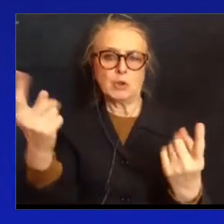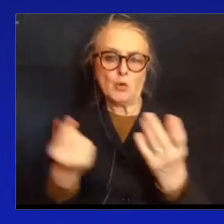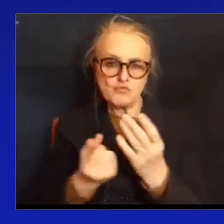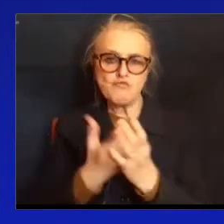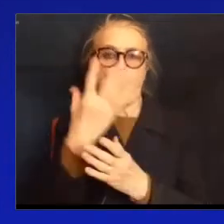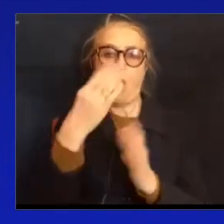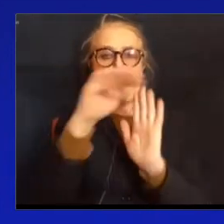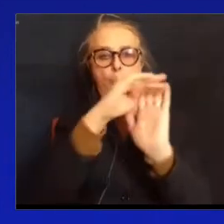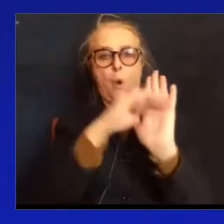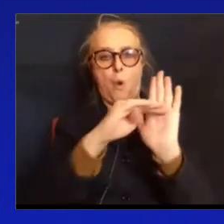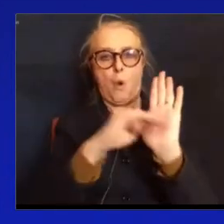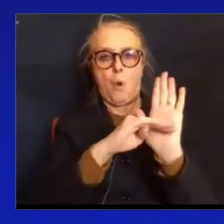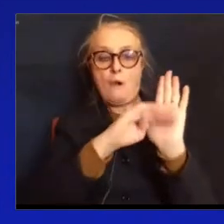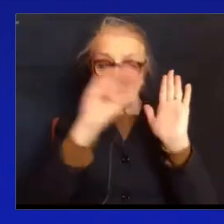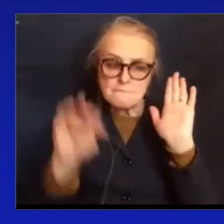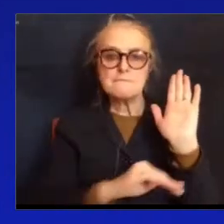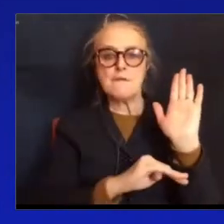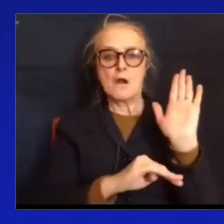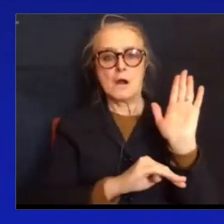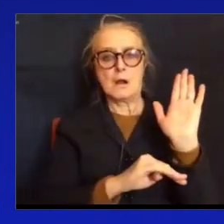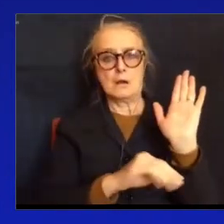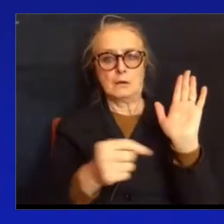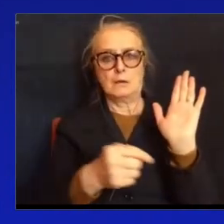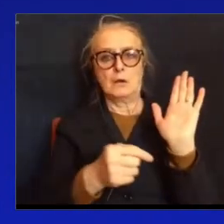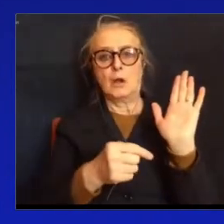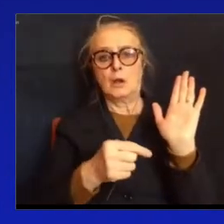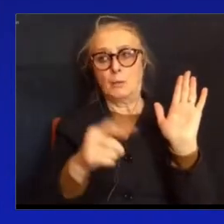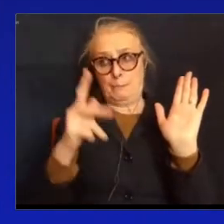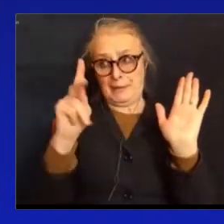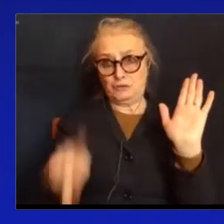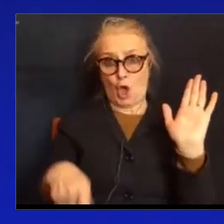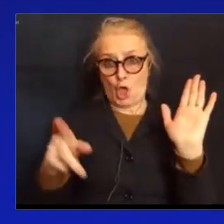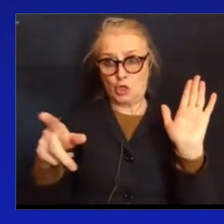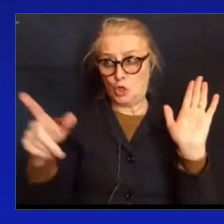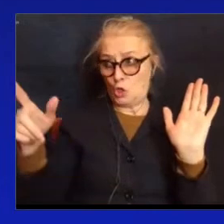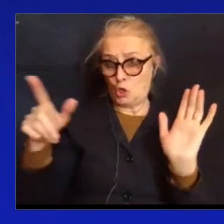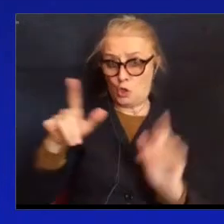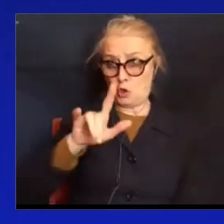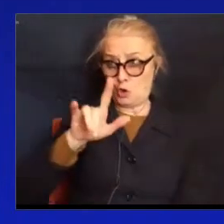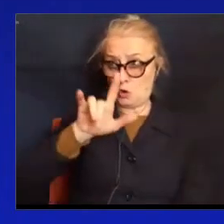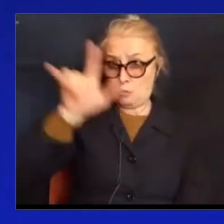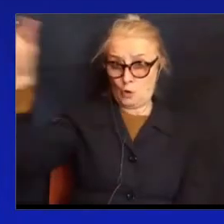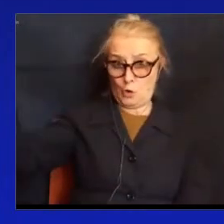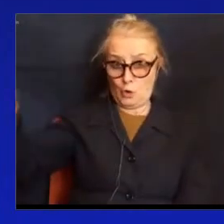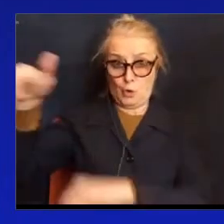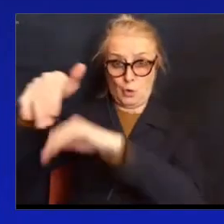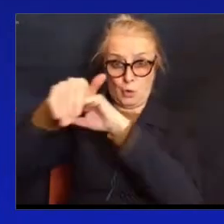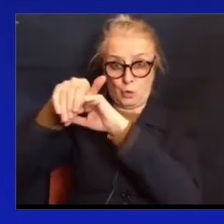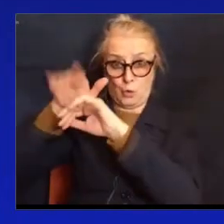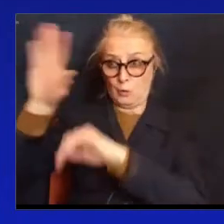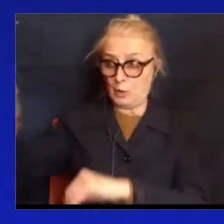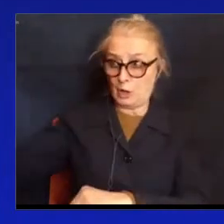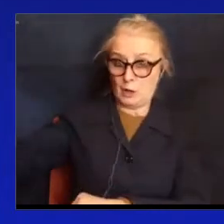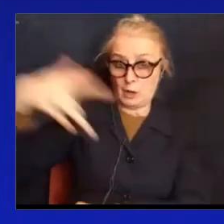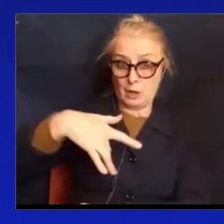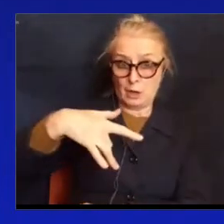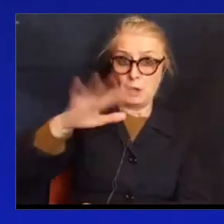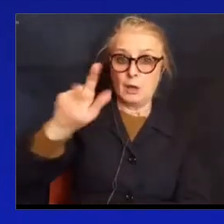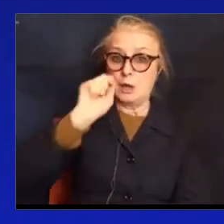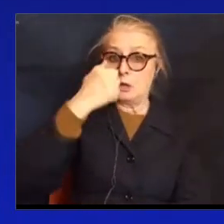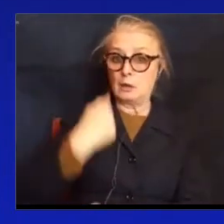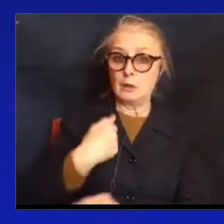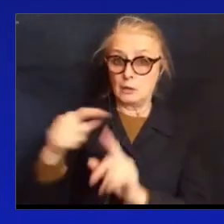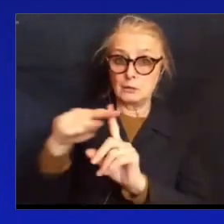when the variants detected. We were already treating these as situations where we wanted to do everything we could